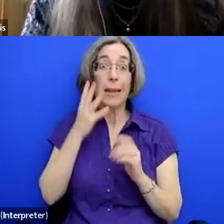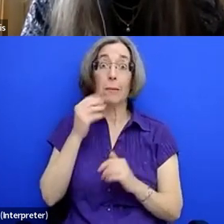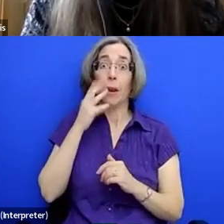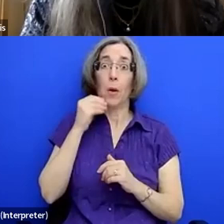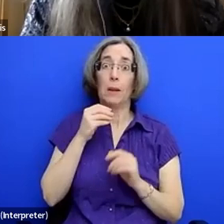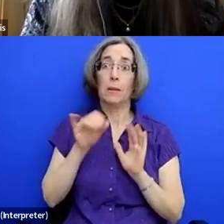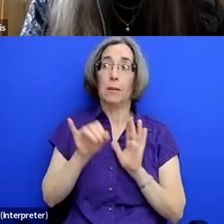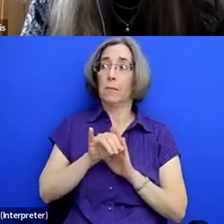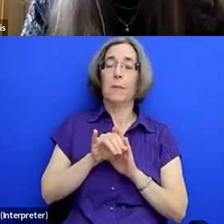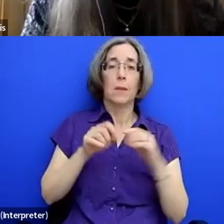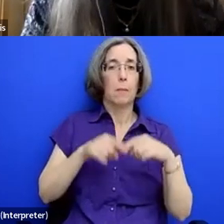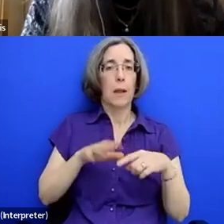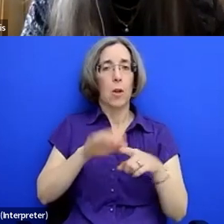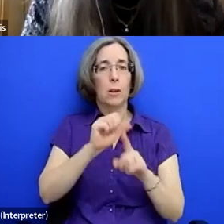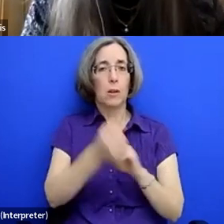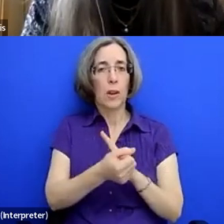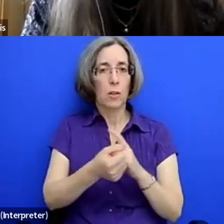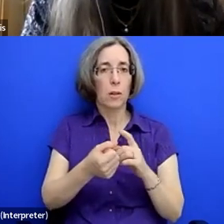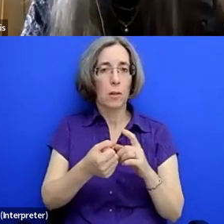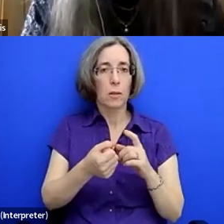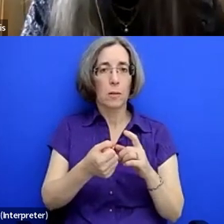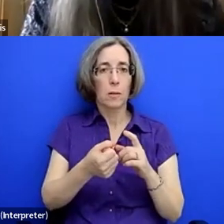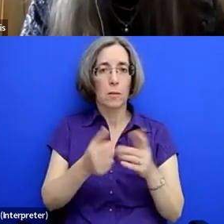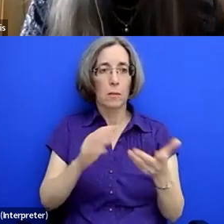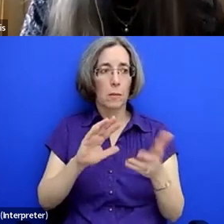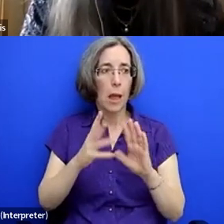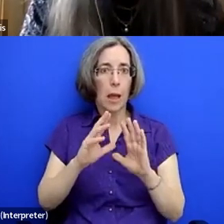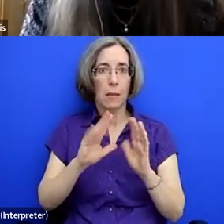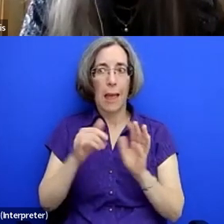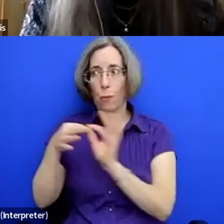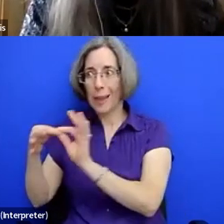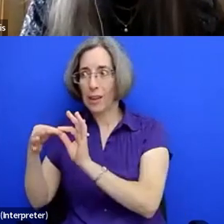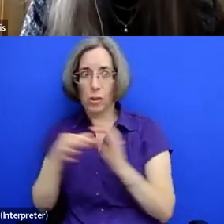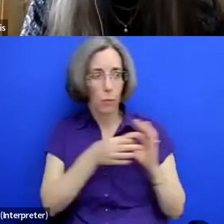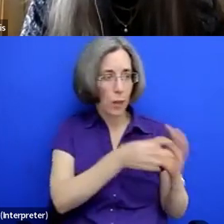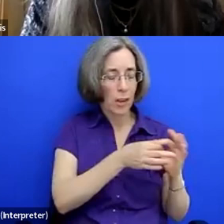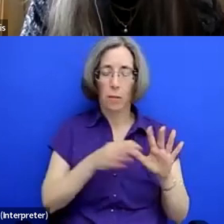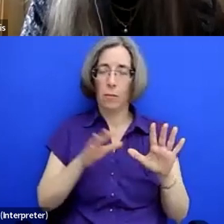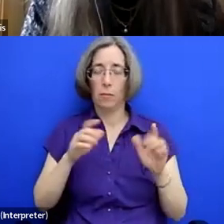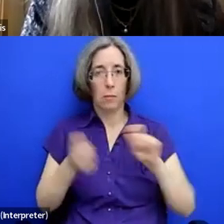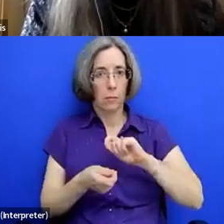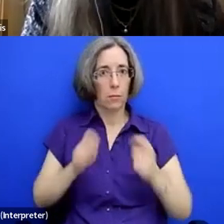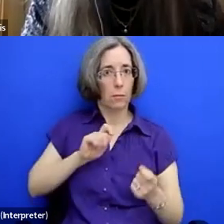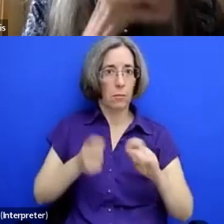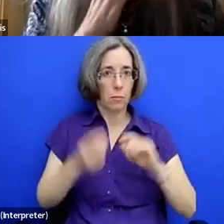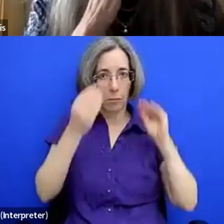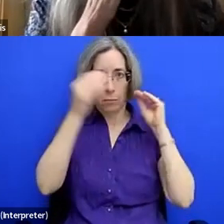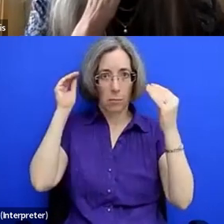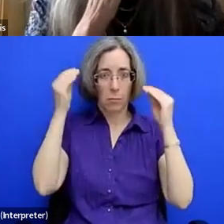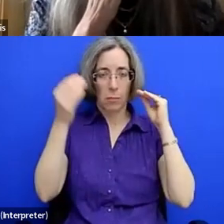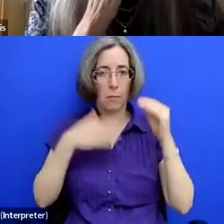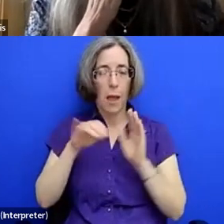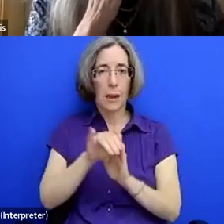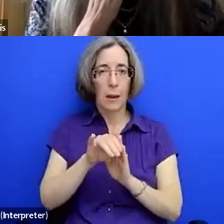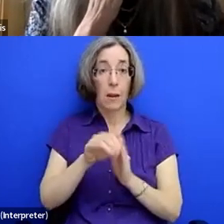myself. It's situational and relational in the ways that it's experienced. And so, you know, some situations, some environments can be more disabling than